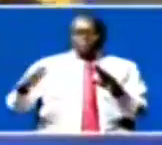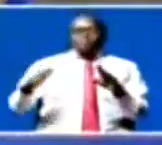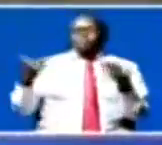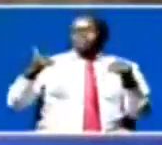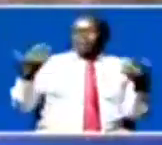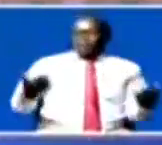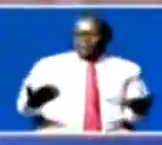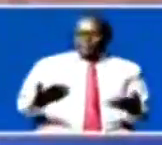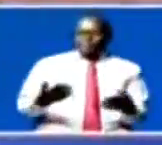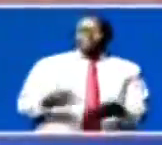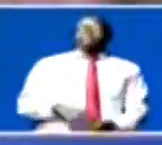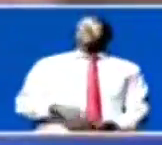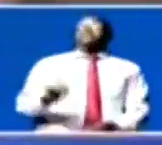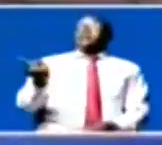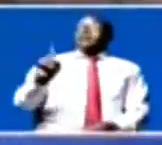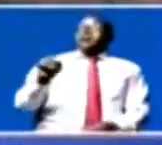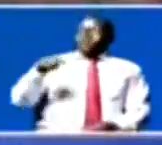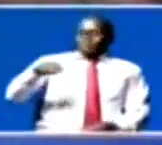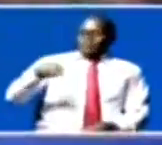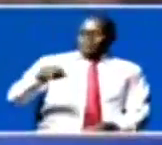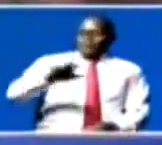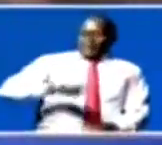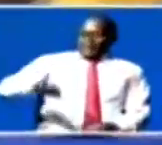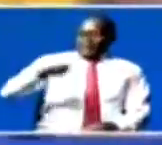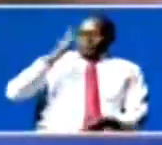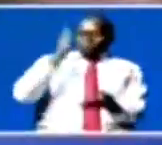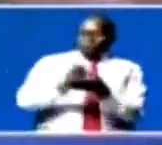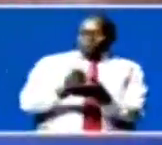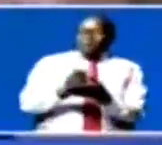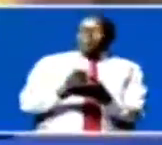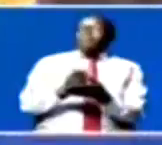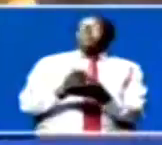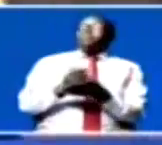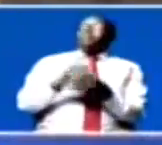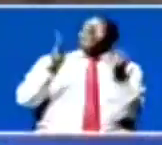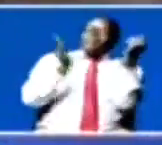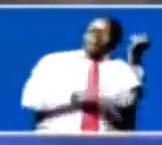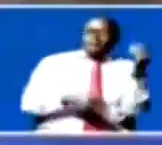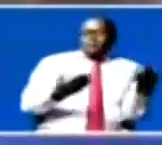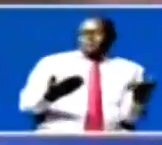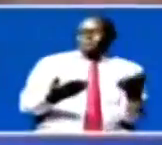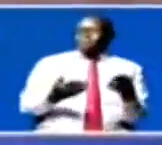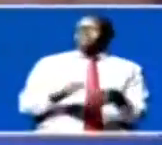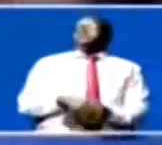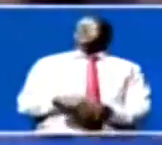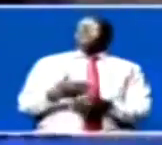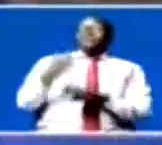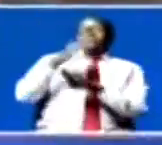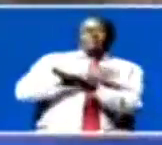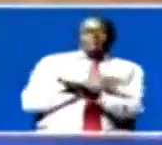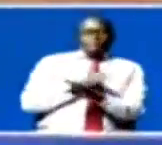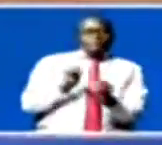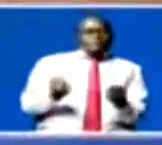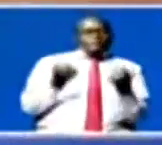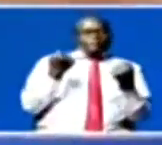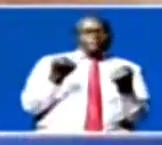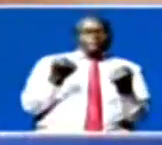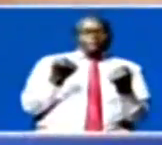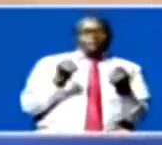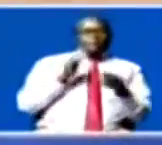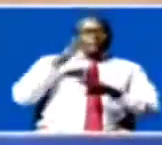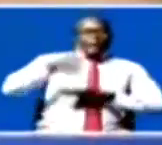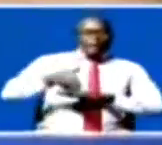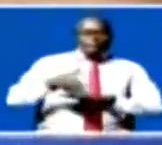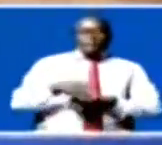played at the Calvary grounds to confirm the worst for the host. Shauri Moyo Bluesters added a lifeline to their survival quest